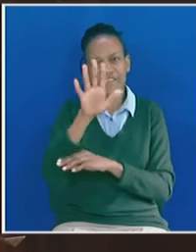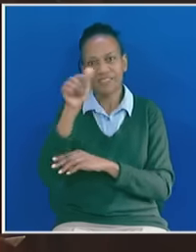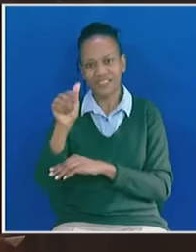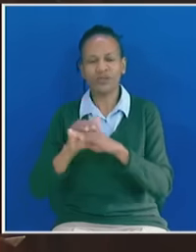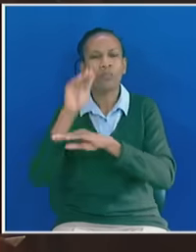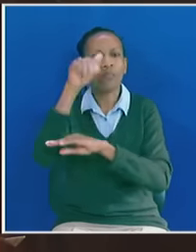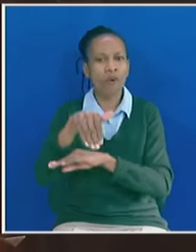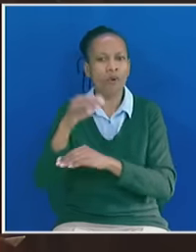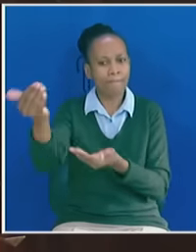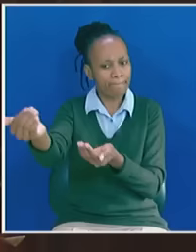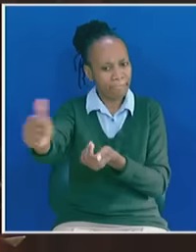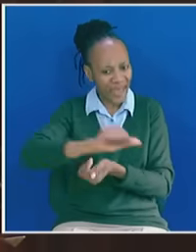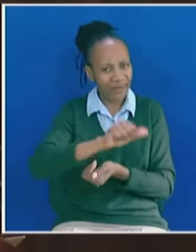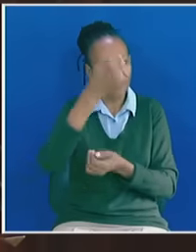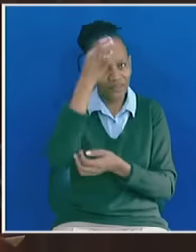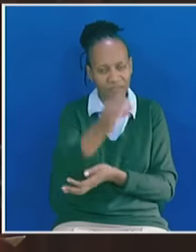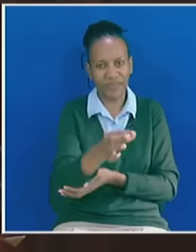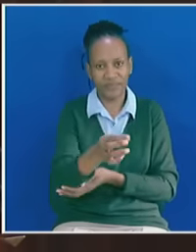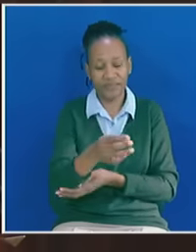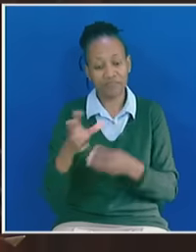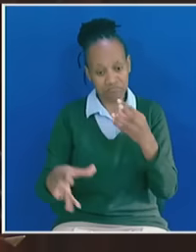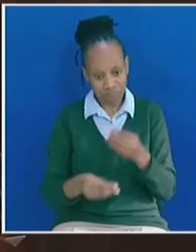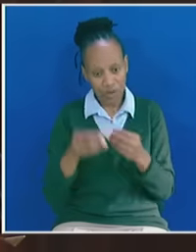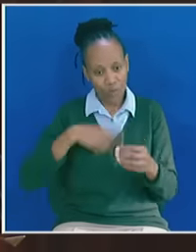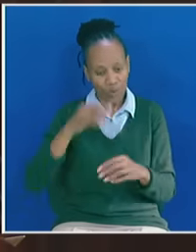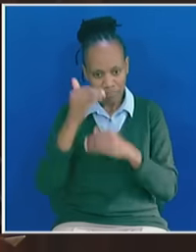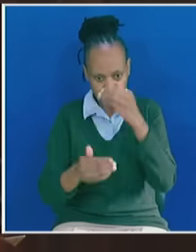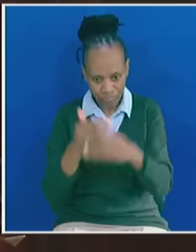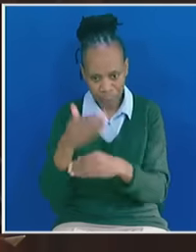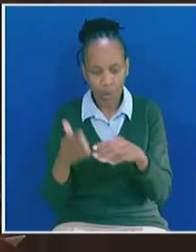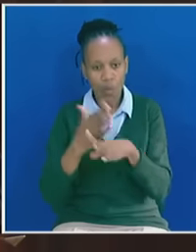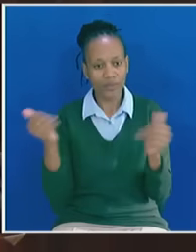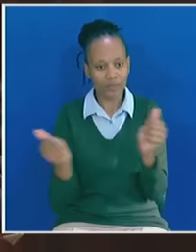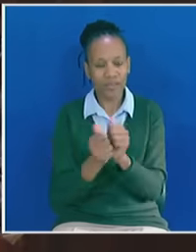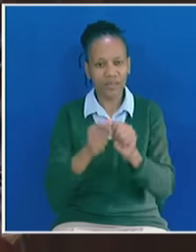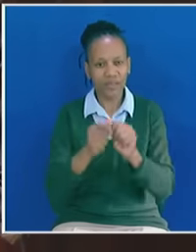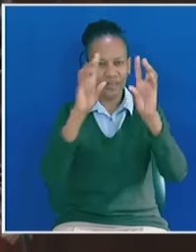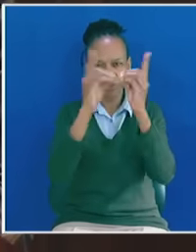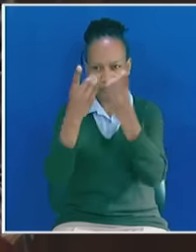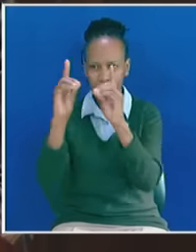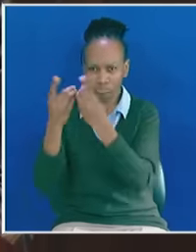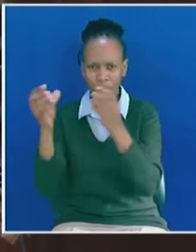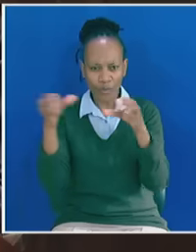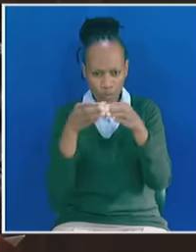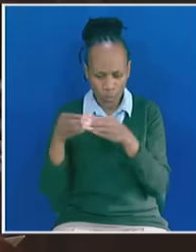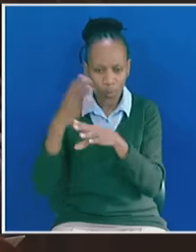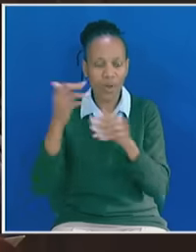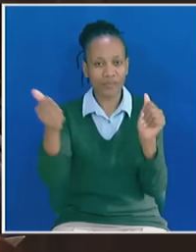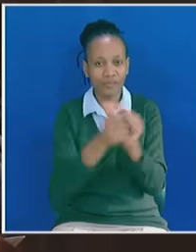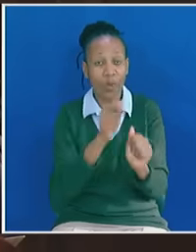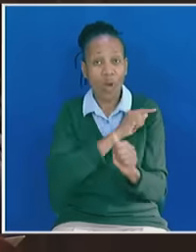rand recovered. And we're also going to be prioritizing institutions of government to ensure that our